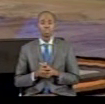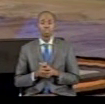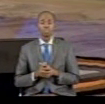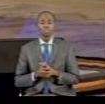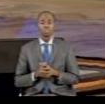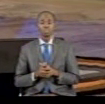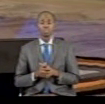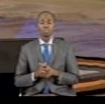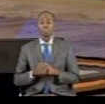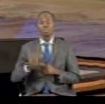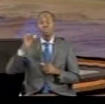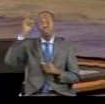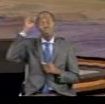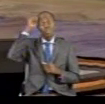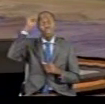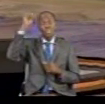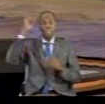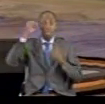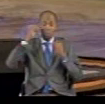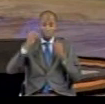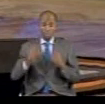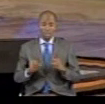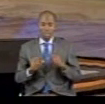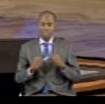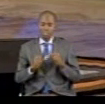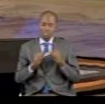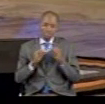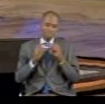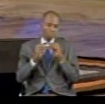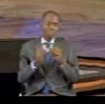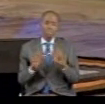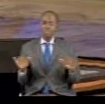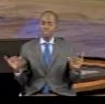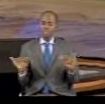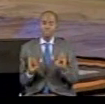His power remains the same today.